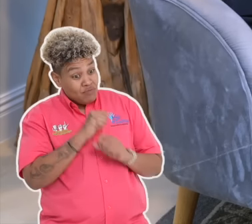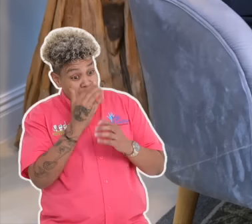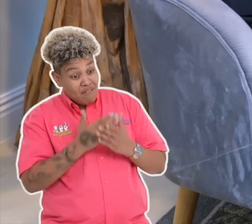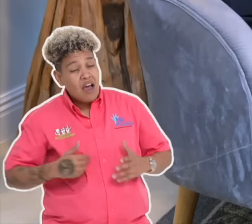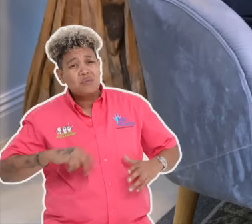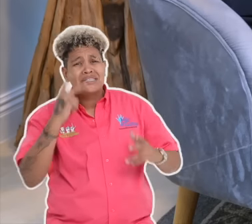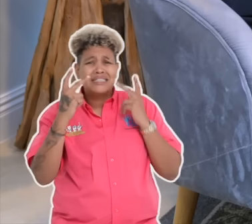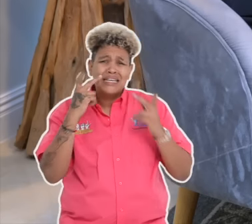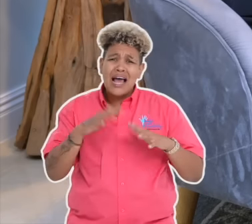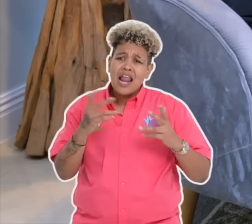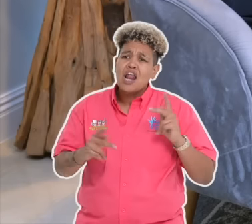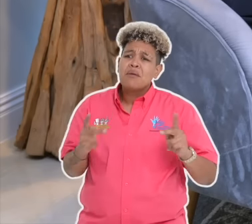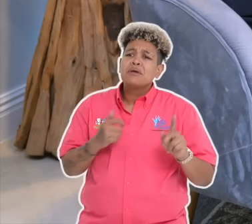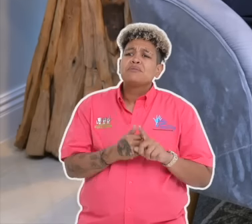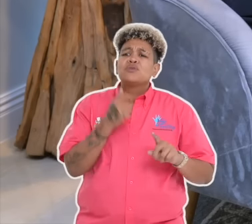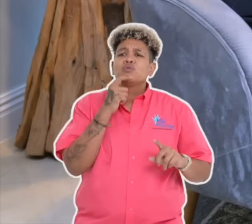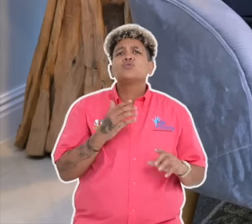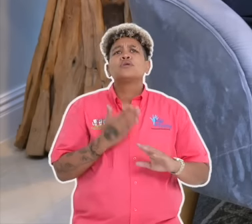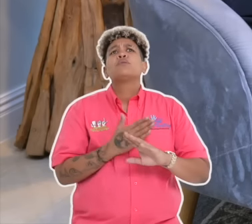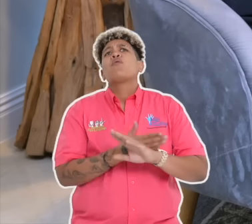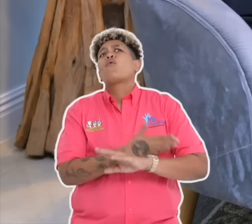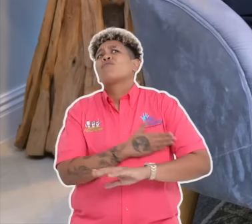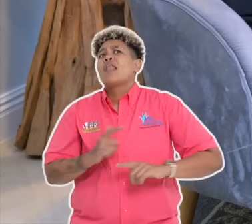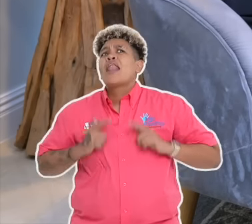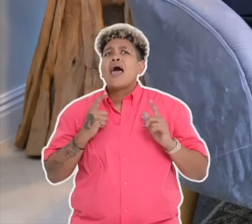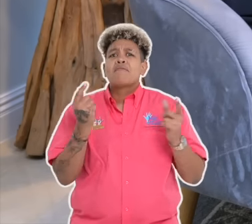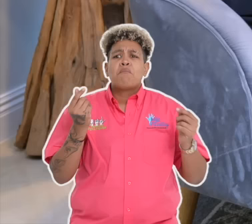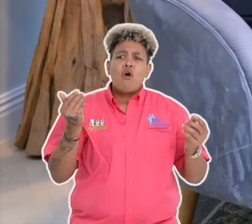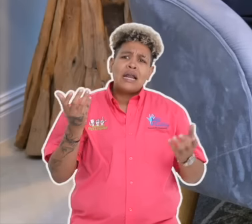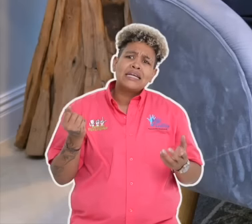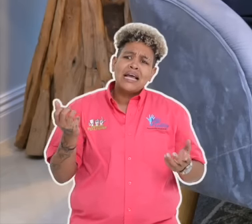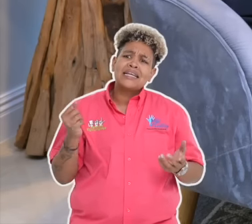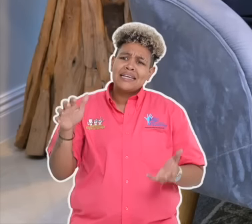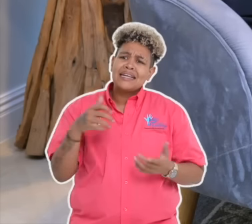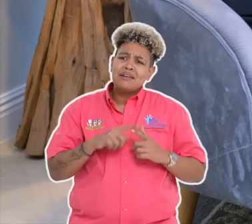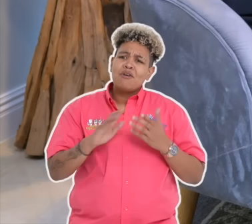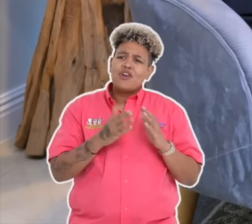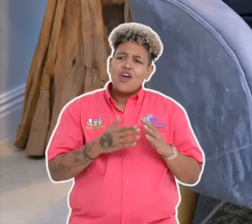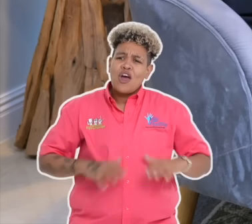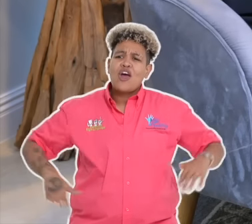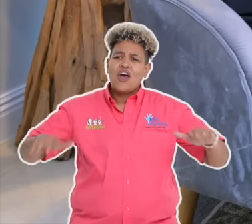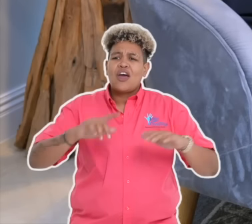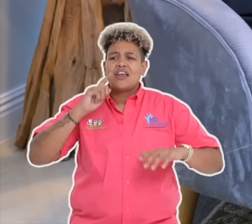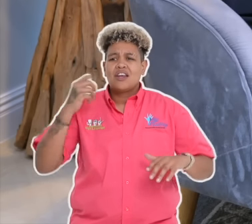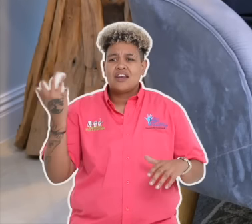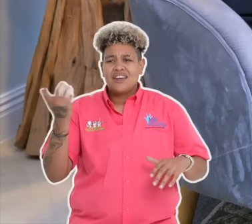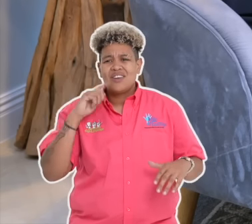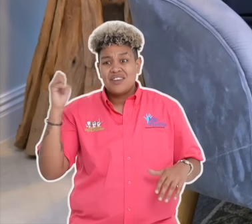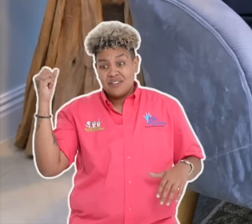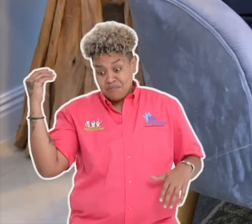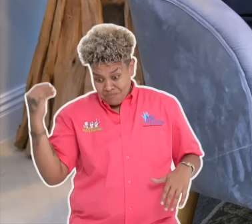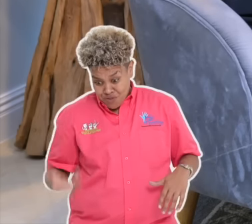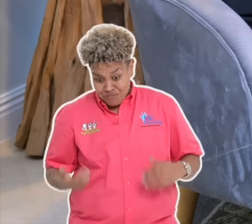me, it's the fact that we see a lot of people who climb that corporate ladder. They do very well. They make a lot of money. But the community building